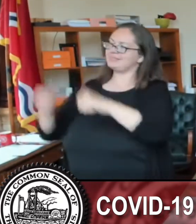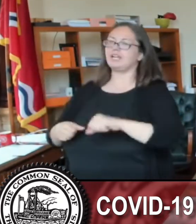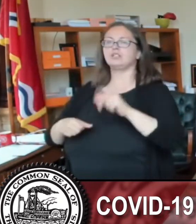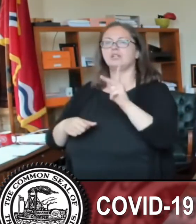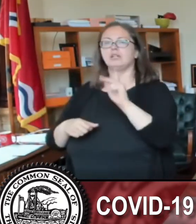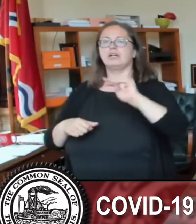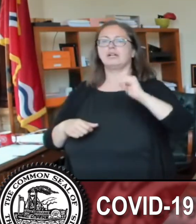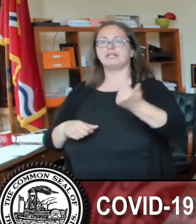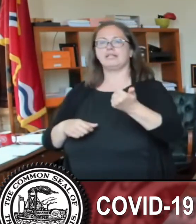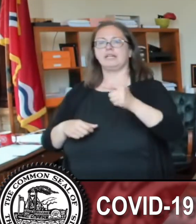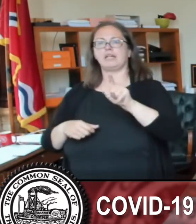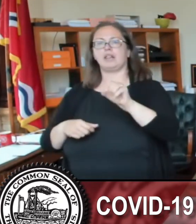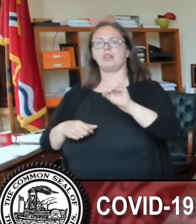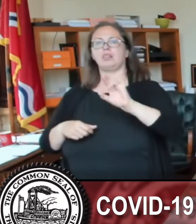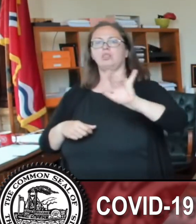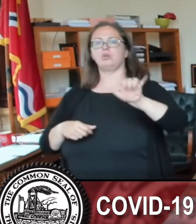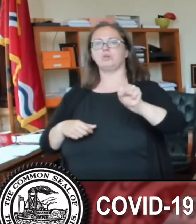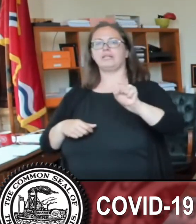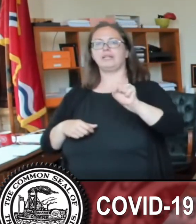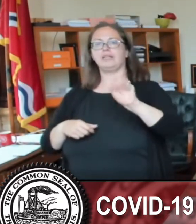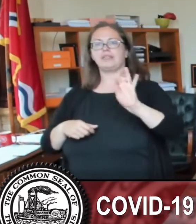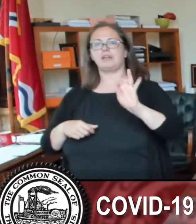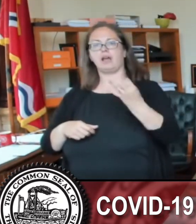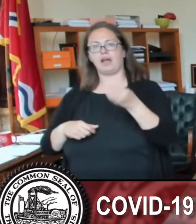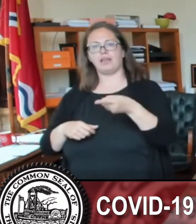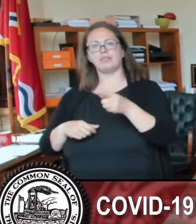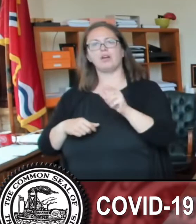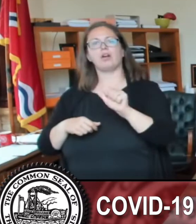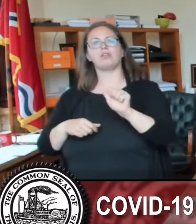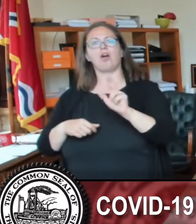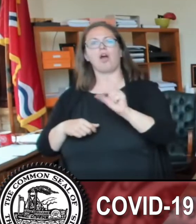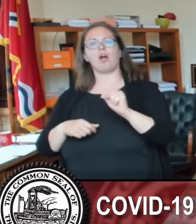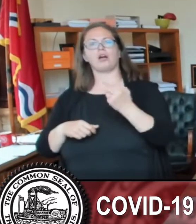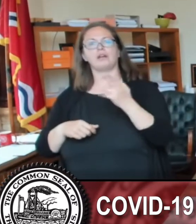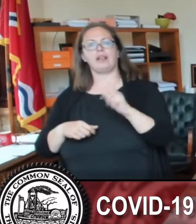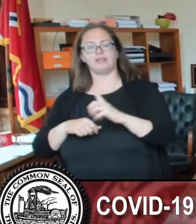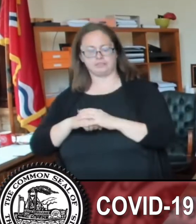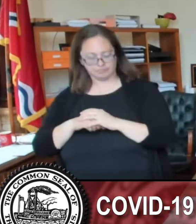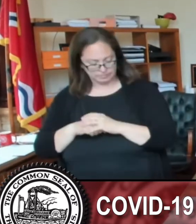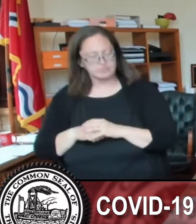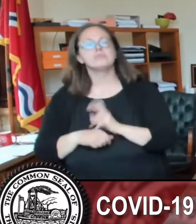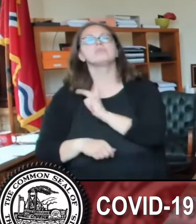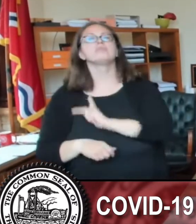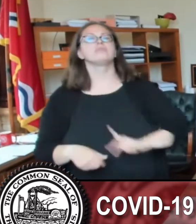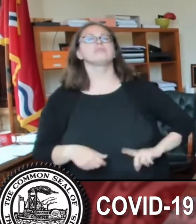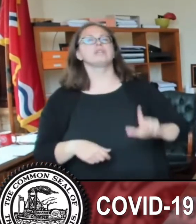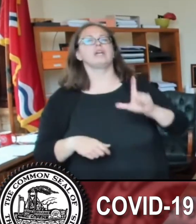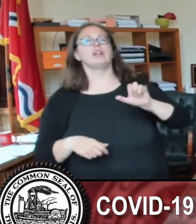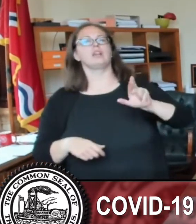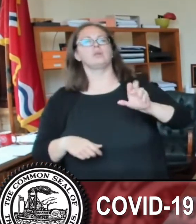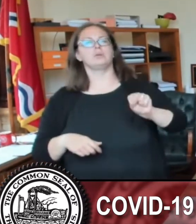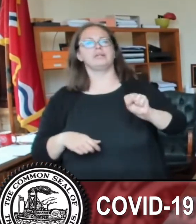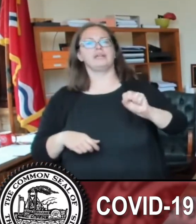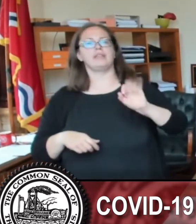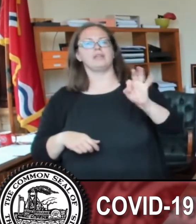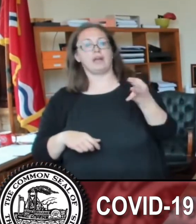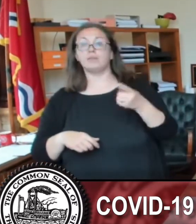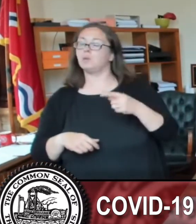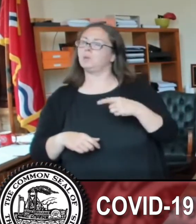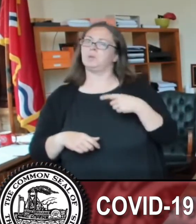Louie IX atop Art Hill. So King Louie IX, very controversial